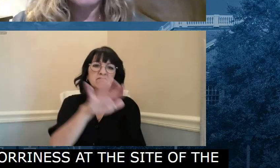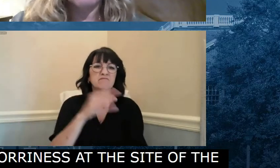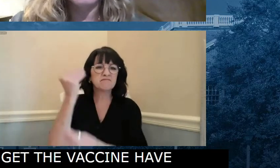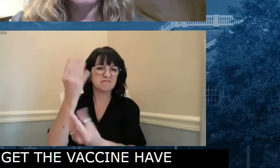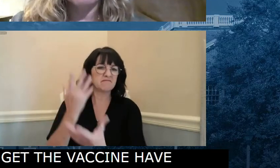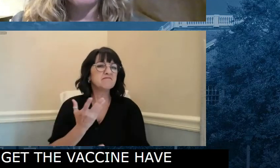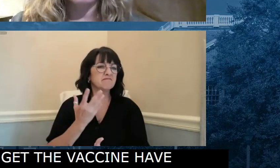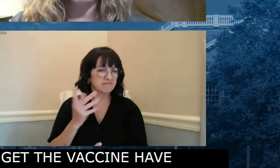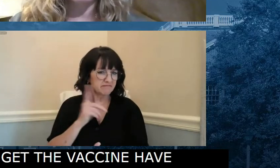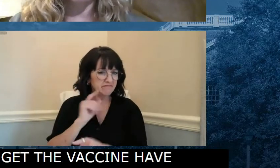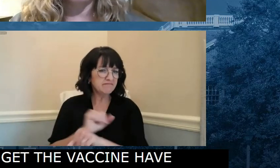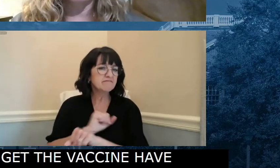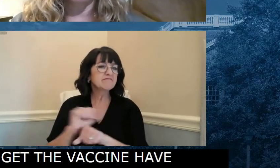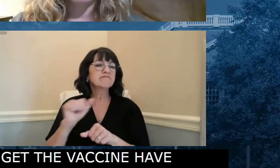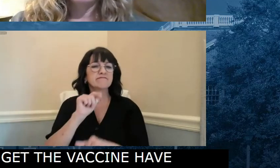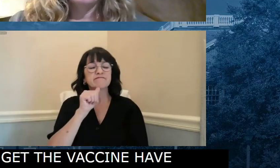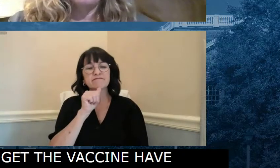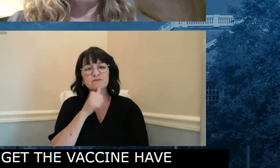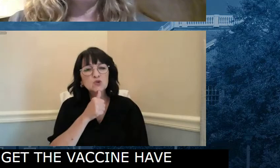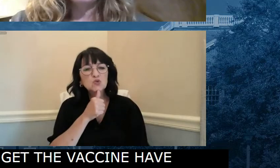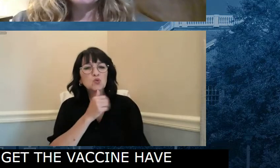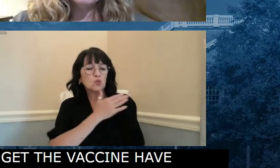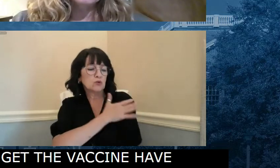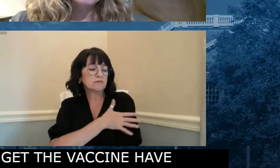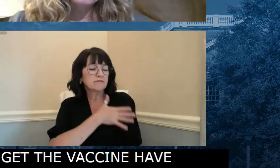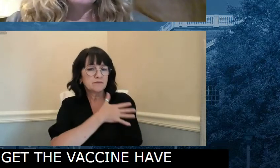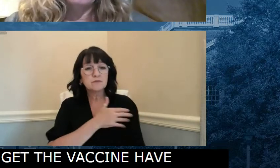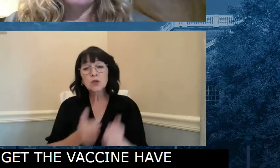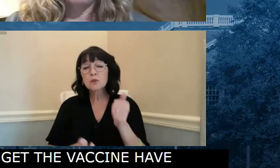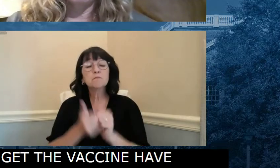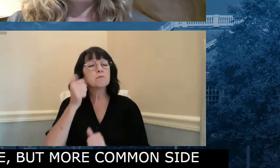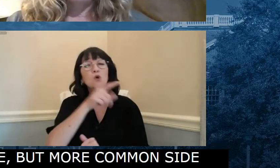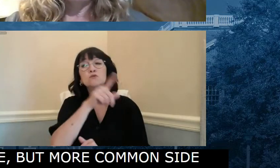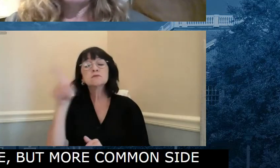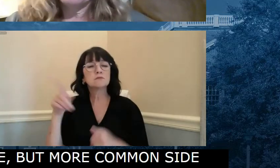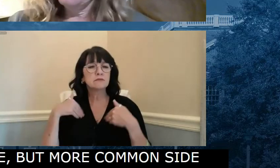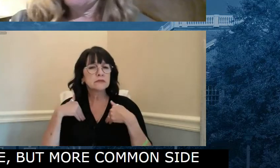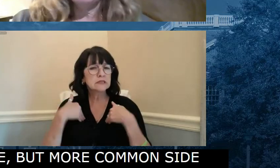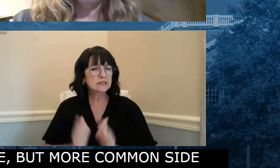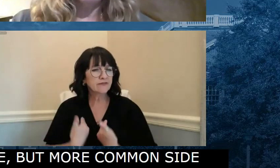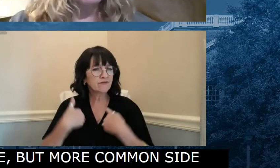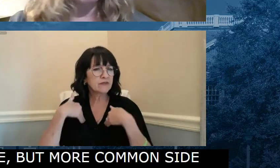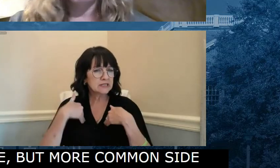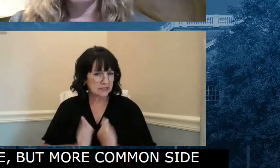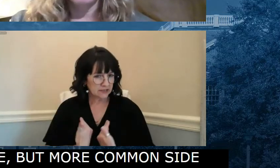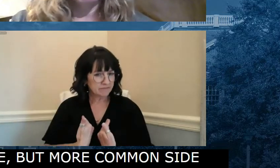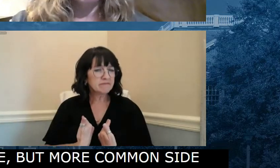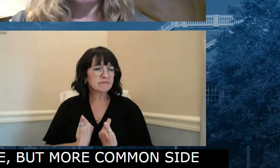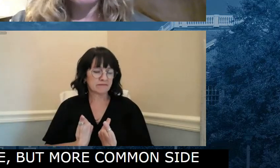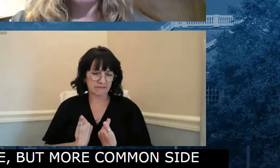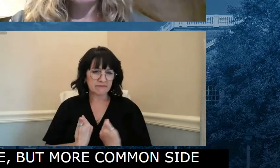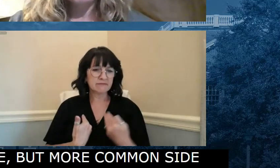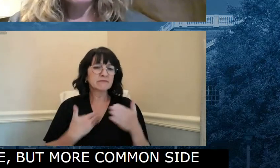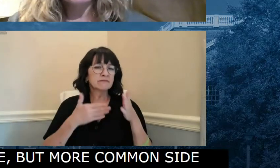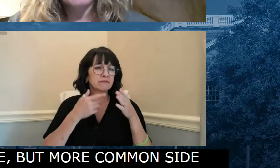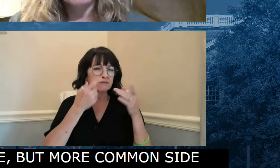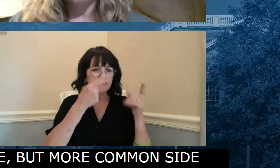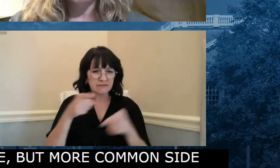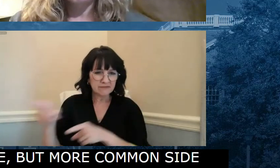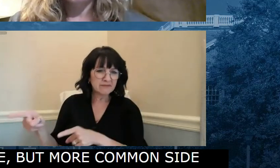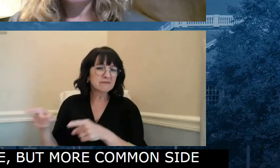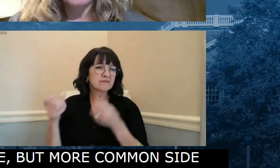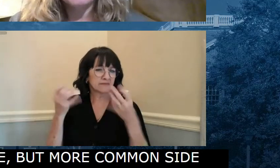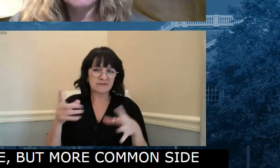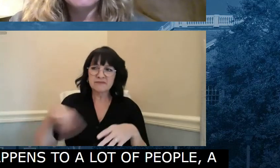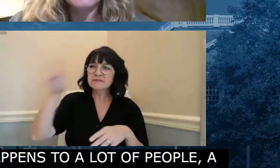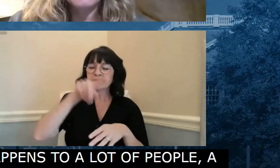more common side effects include fatigue, which happens to a lot of people. A lot of people are really tired. Some